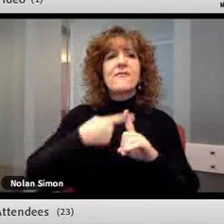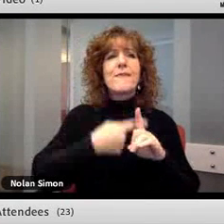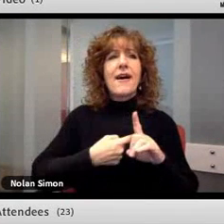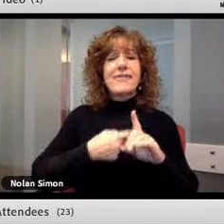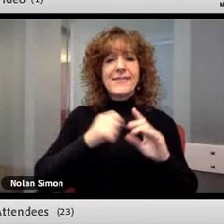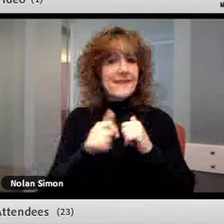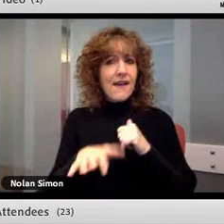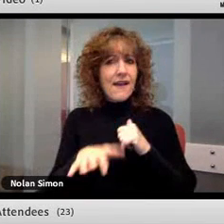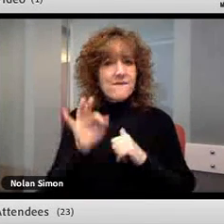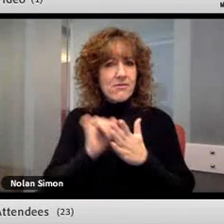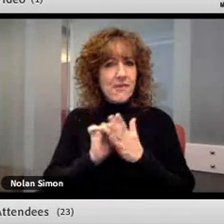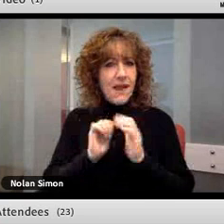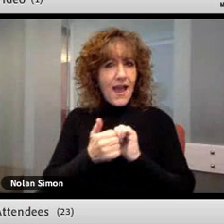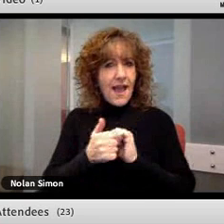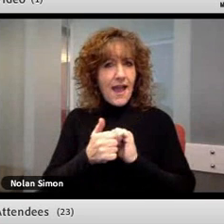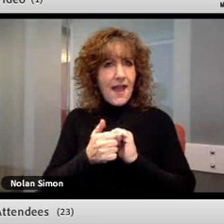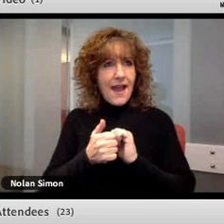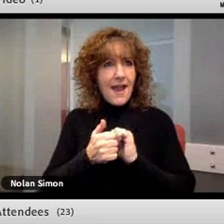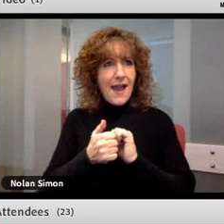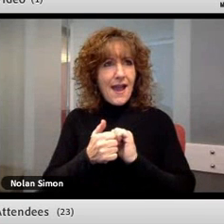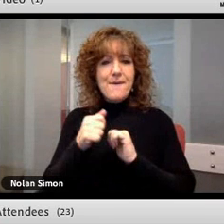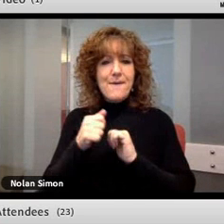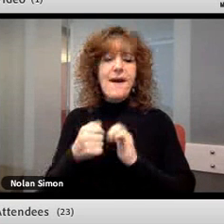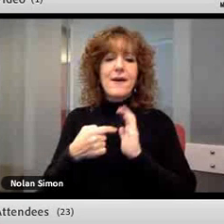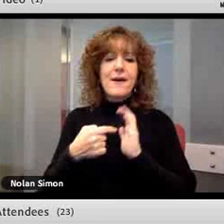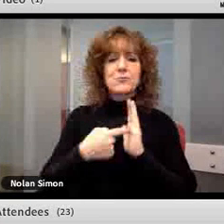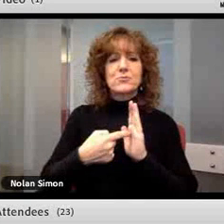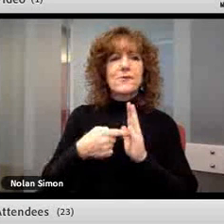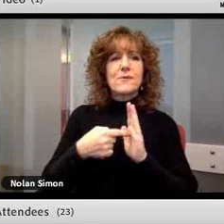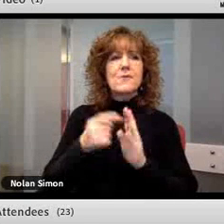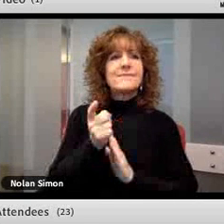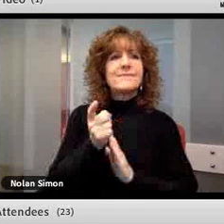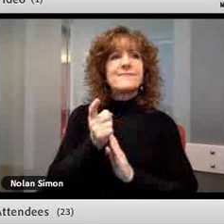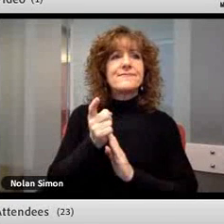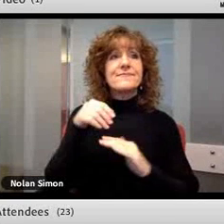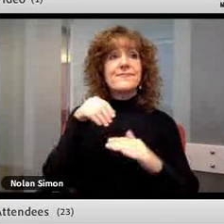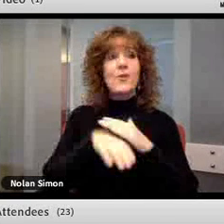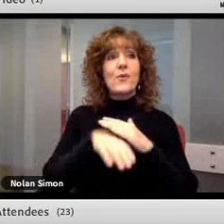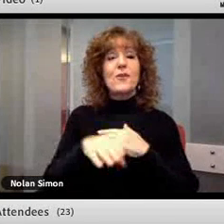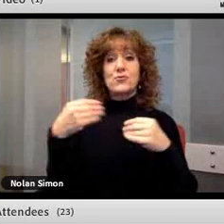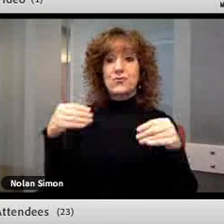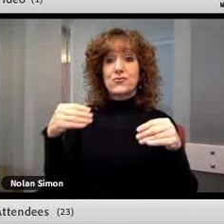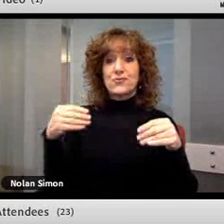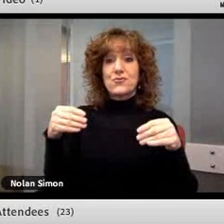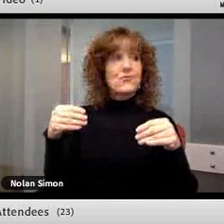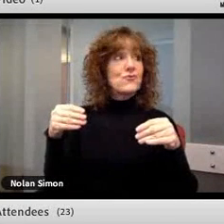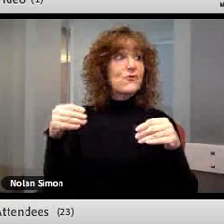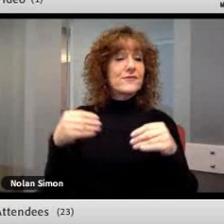you can find that, I'm going to hop over here for a second. If you go into the store,